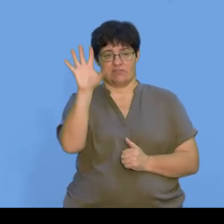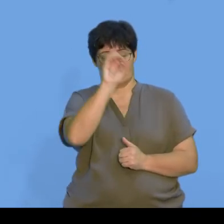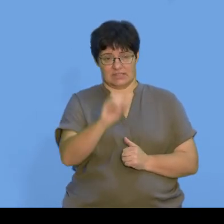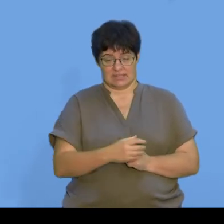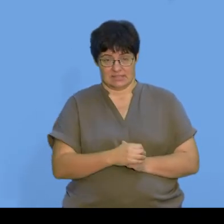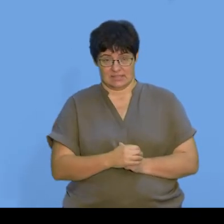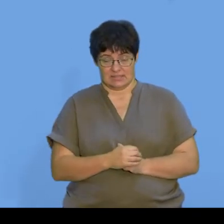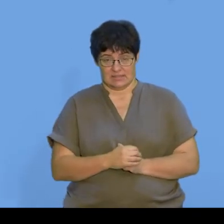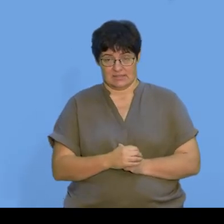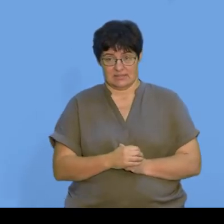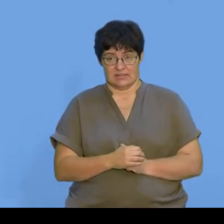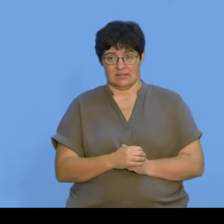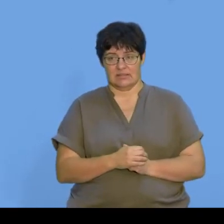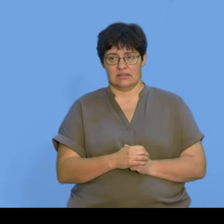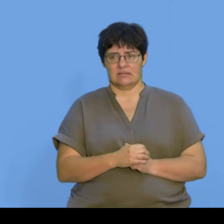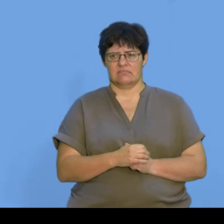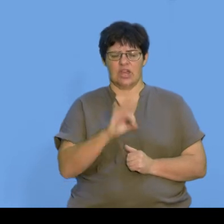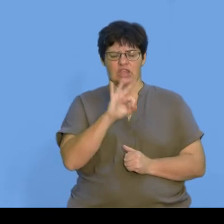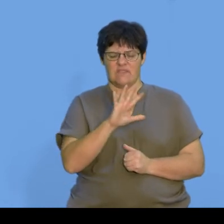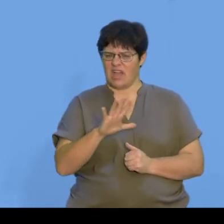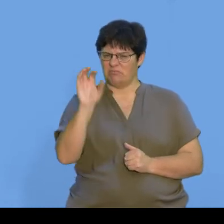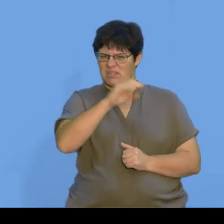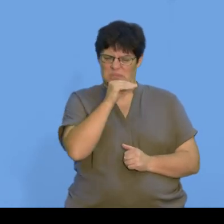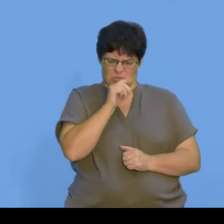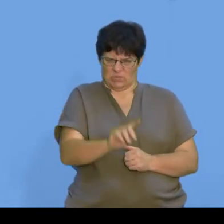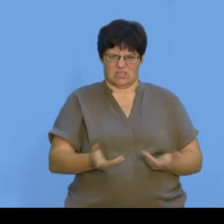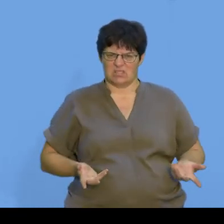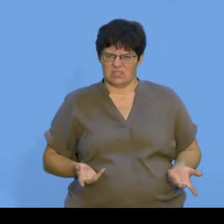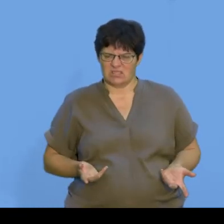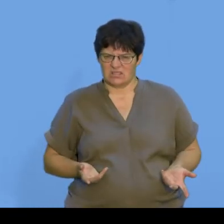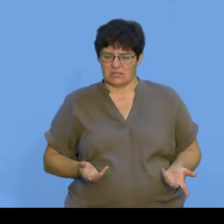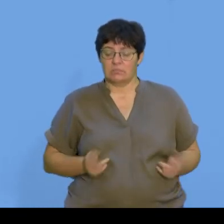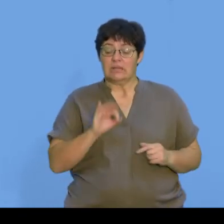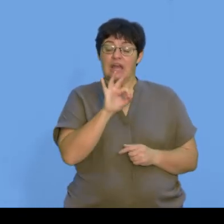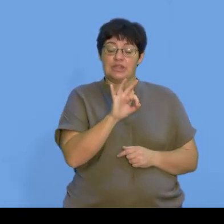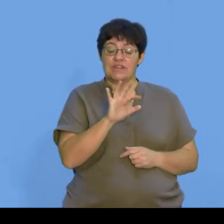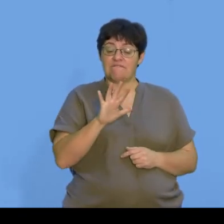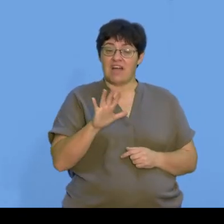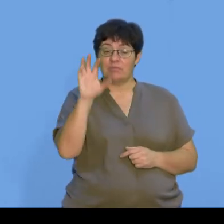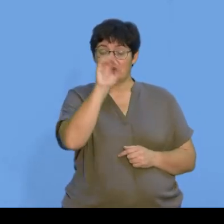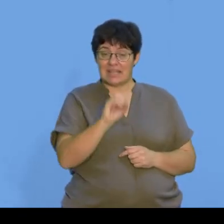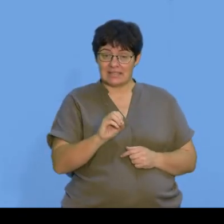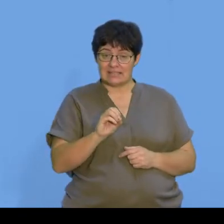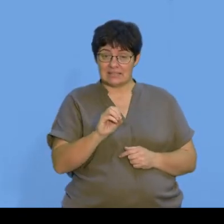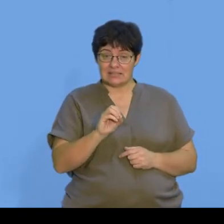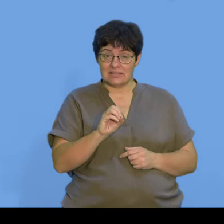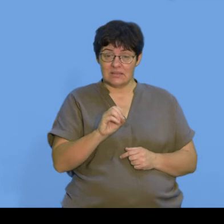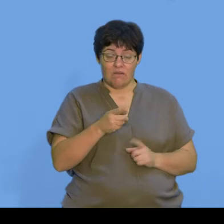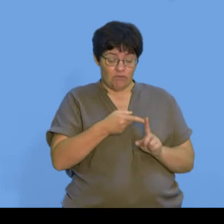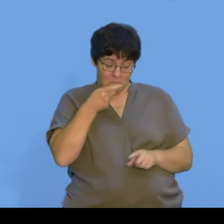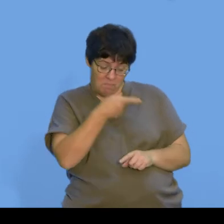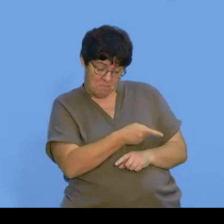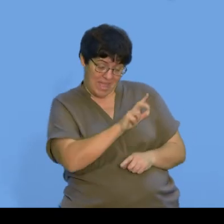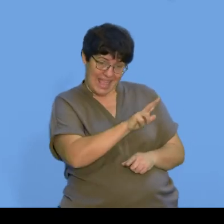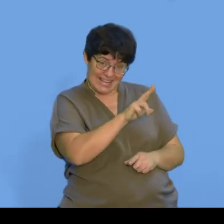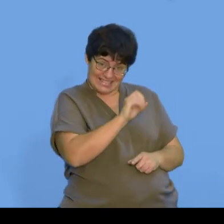So what does it mean? It means that 35% of this 80 grams per mole is